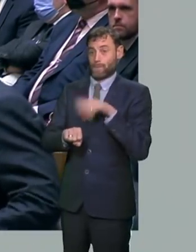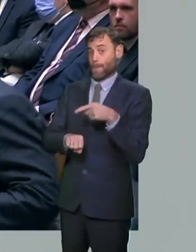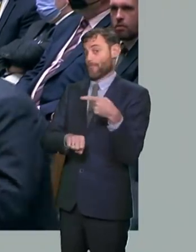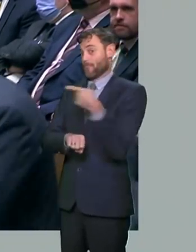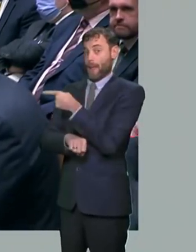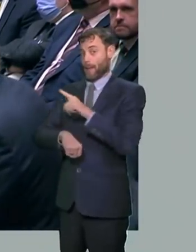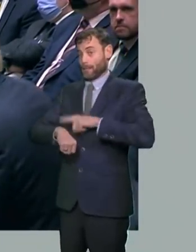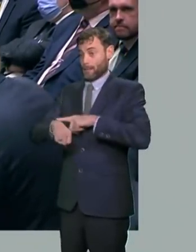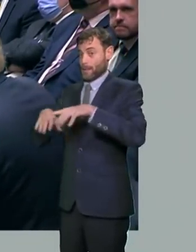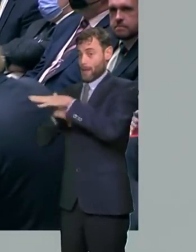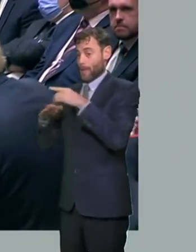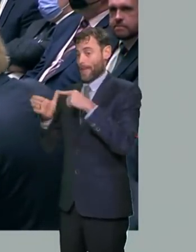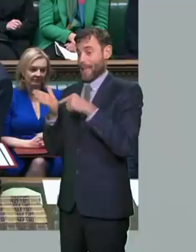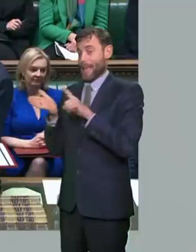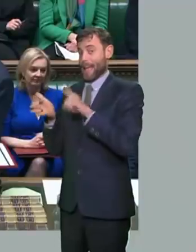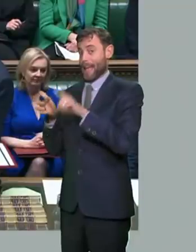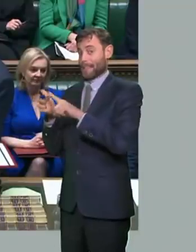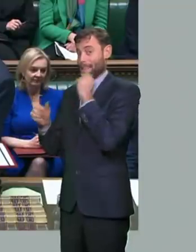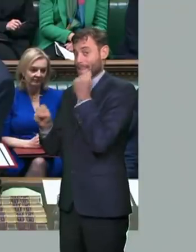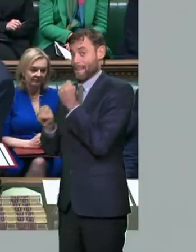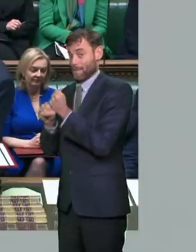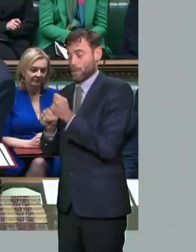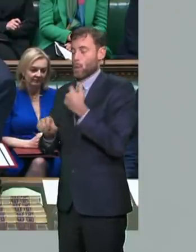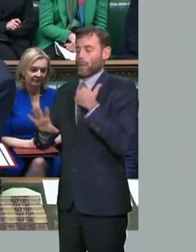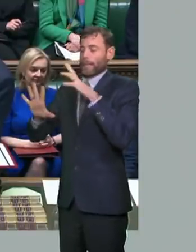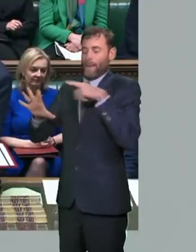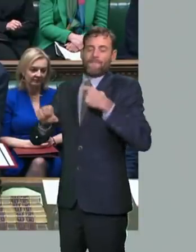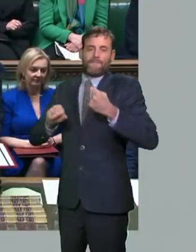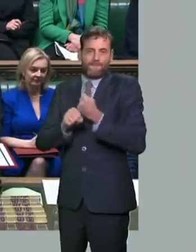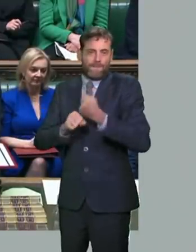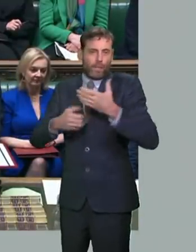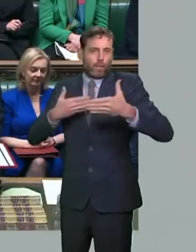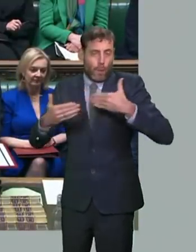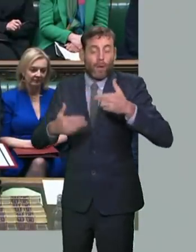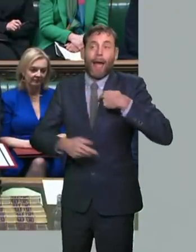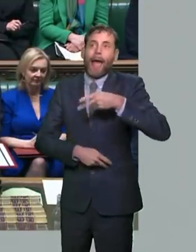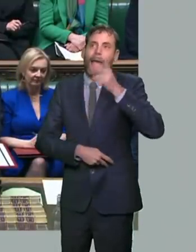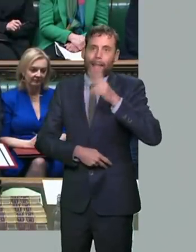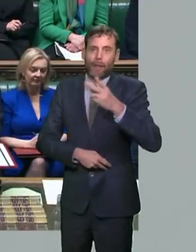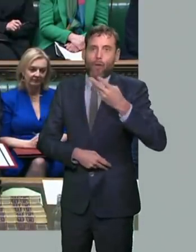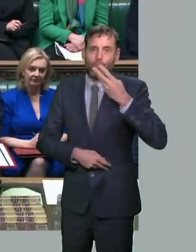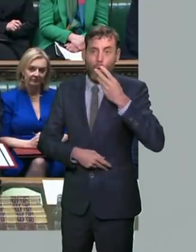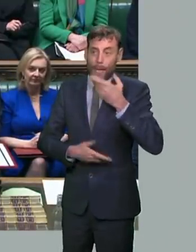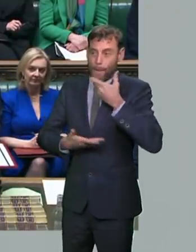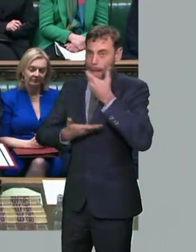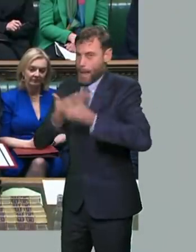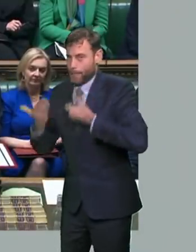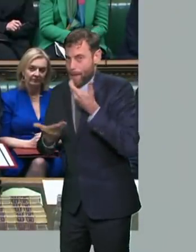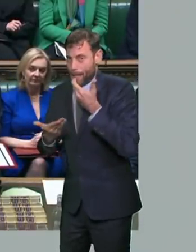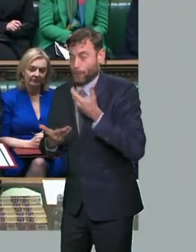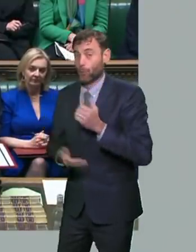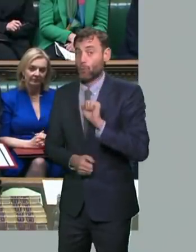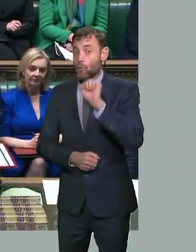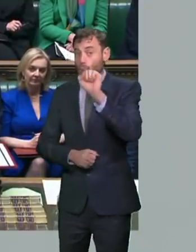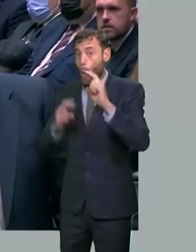It's something left over from the Attlee government, and we are fixing it. Let me repeat for the third time, Mr. Speaker, your home